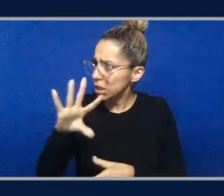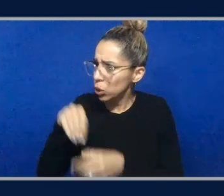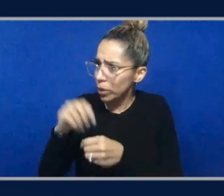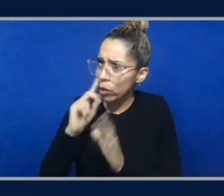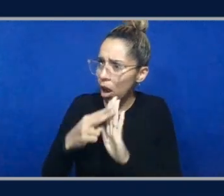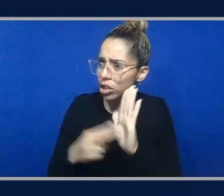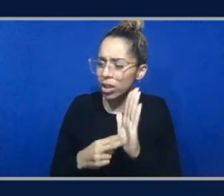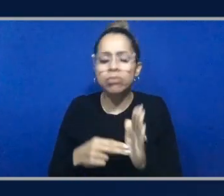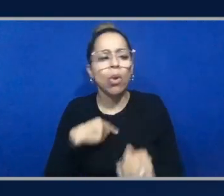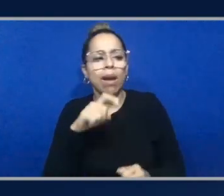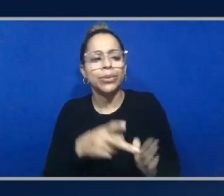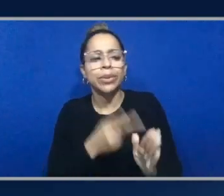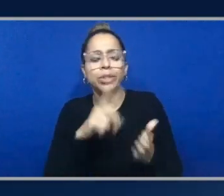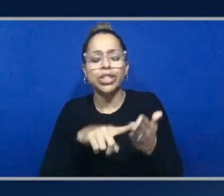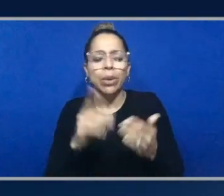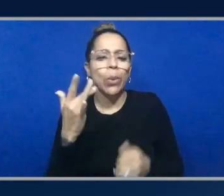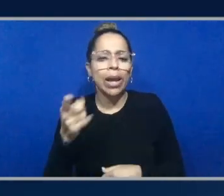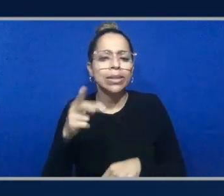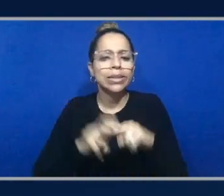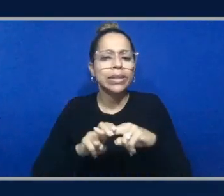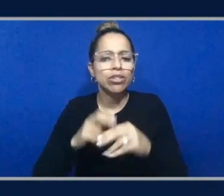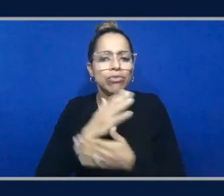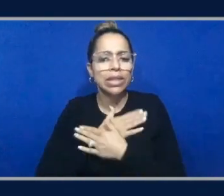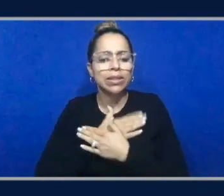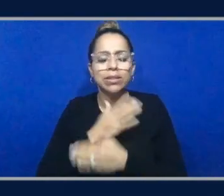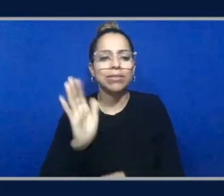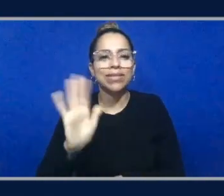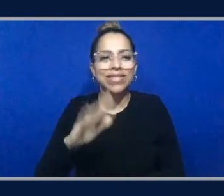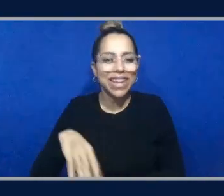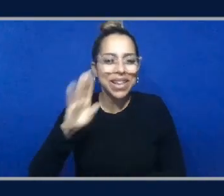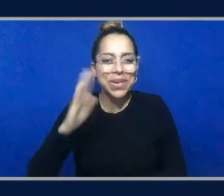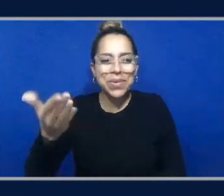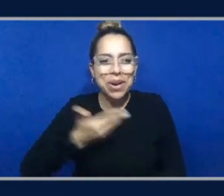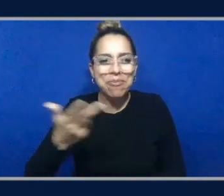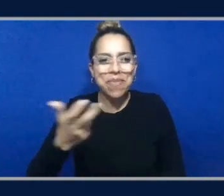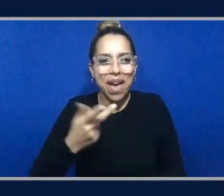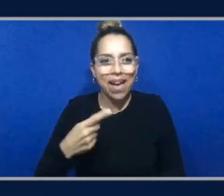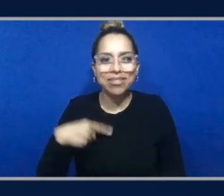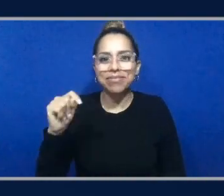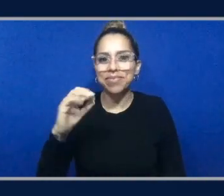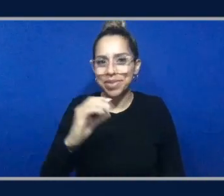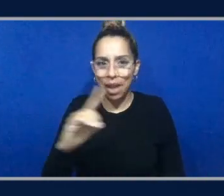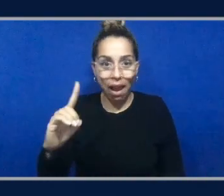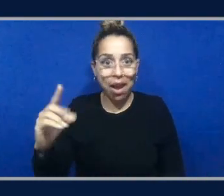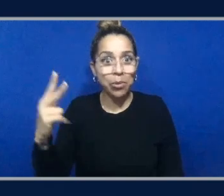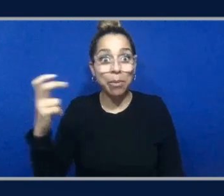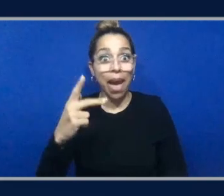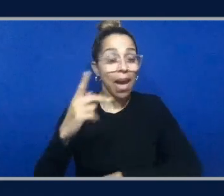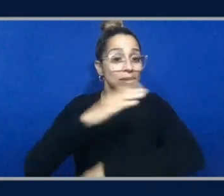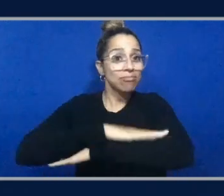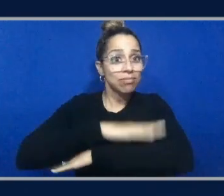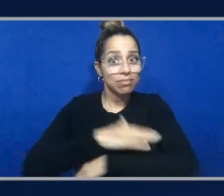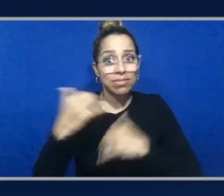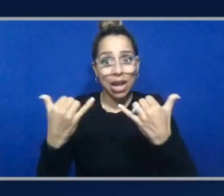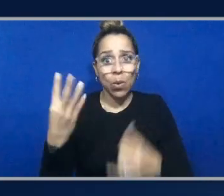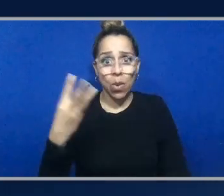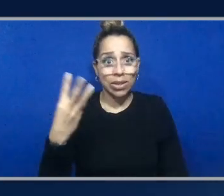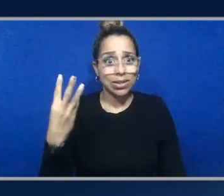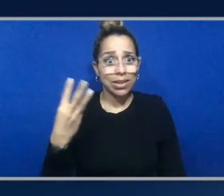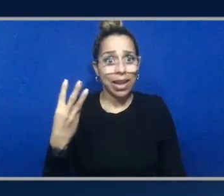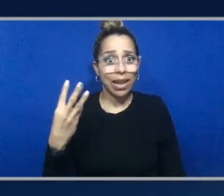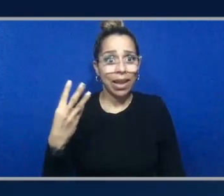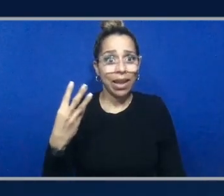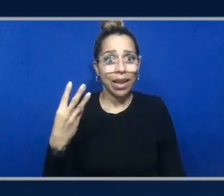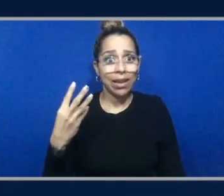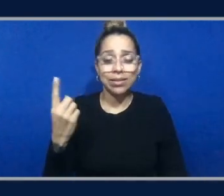have to double check that clause here. Hey, everybody, welcome back. I'm Todd Fortier. We're back at The Desk here at reInvent Day 3 Wednesday. It's a Wednesday, and